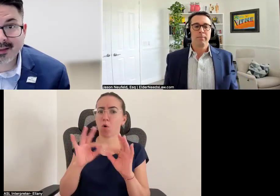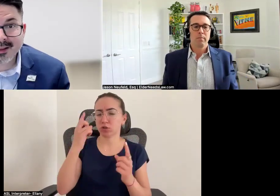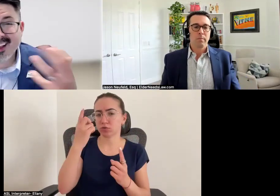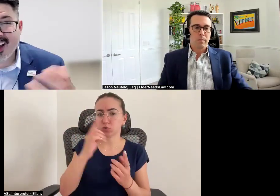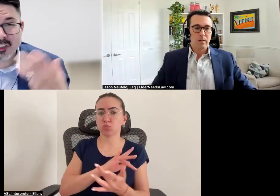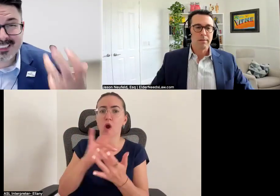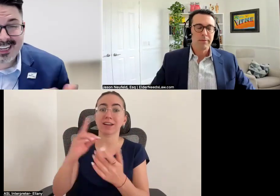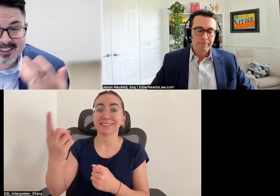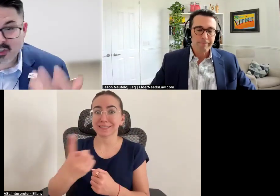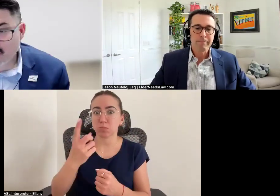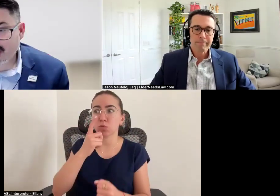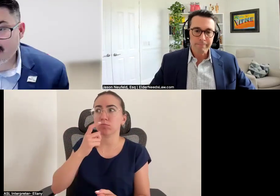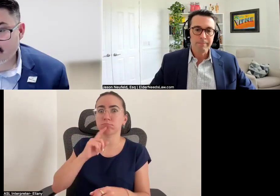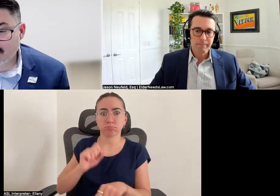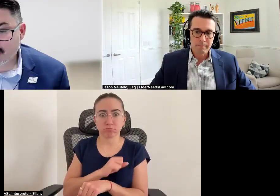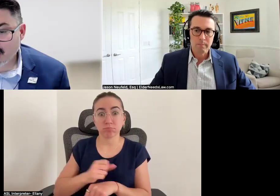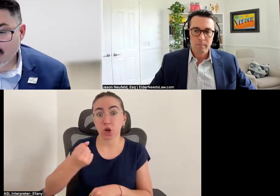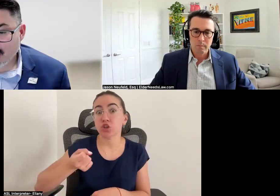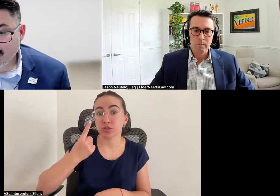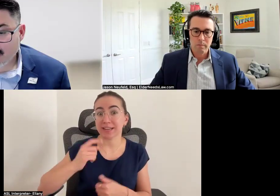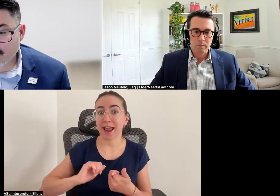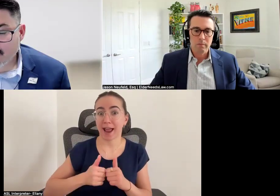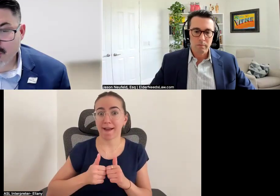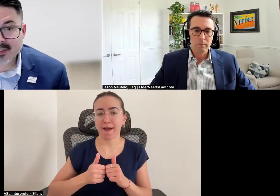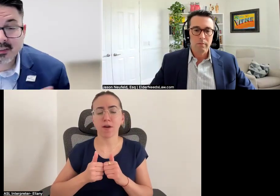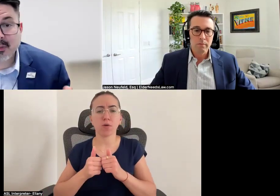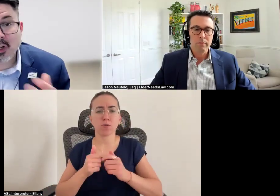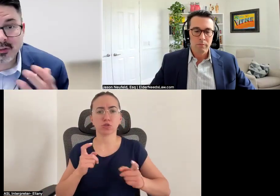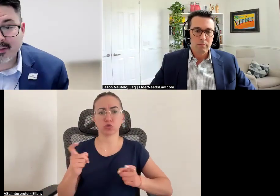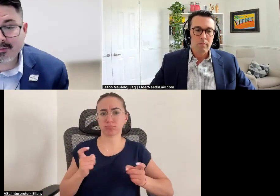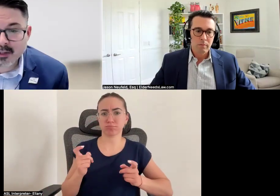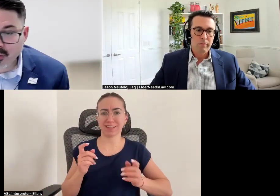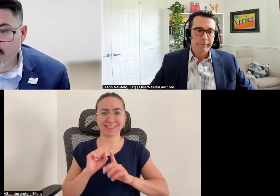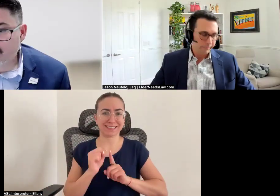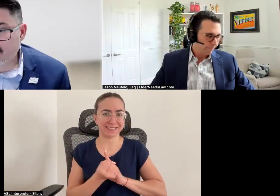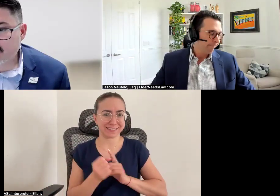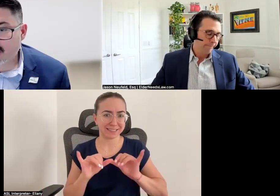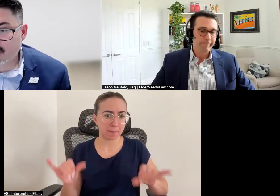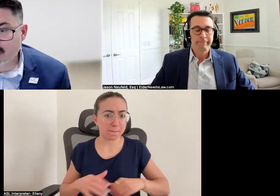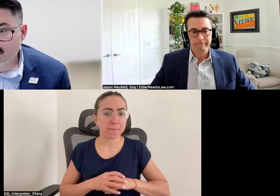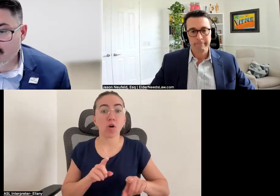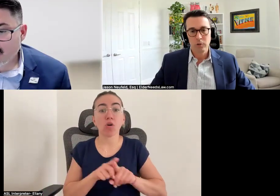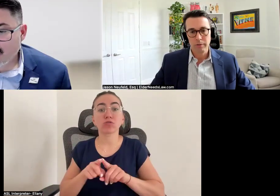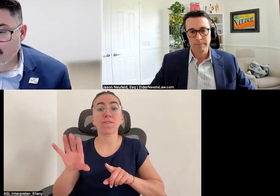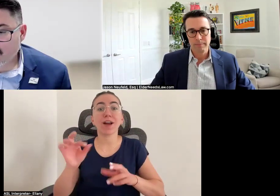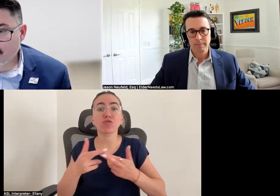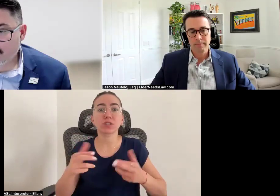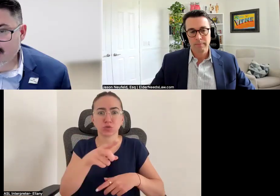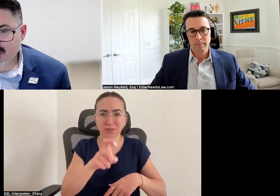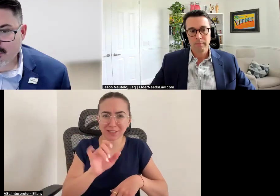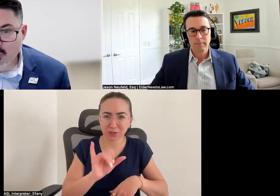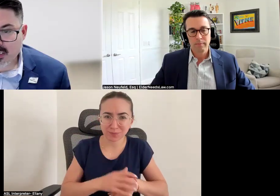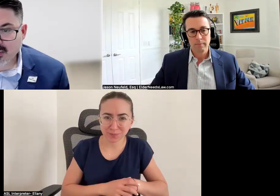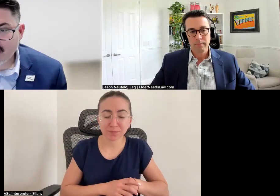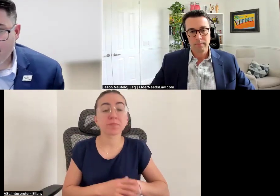somebody that understands and knows how to maneuver the system, but also can find you the resources that you need. Sure. So